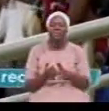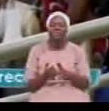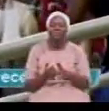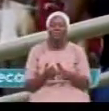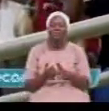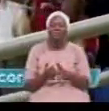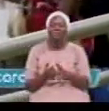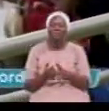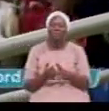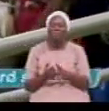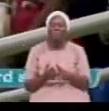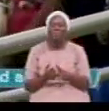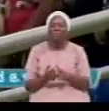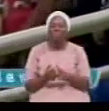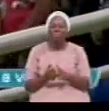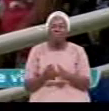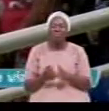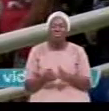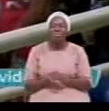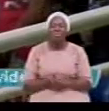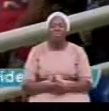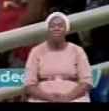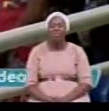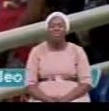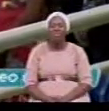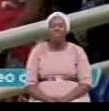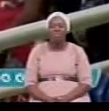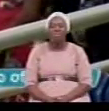Let's start interviewing them right away without wasting time.